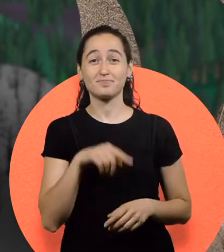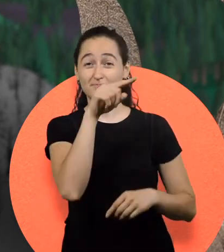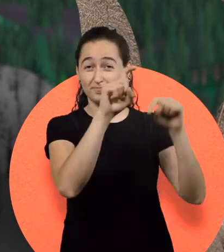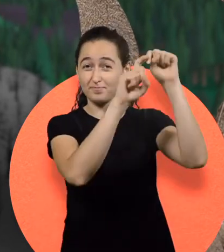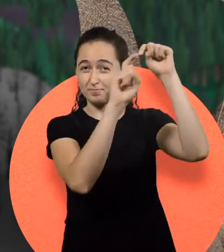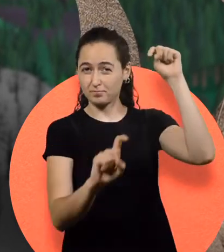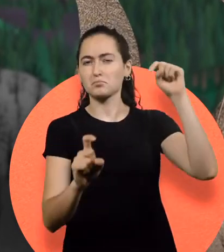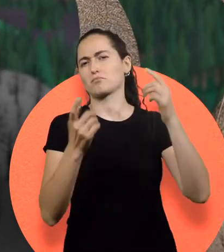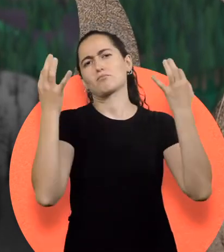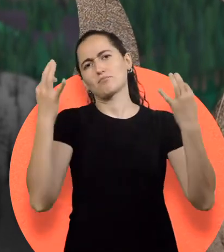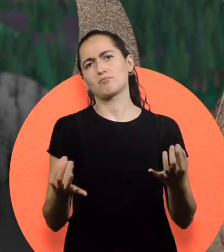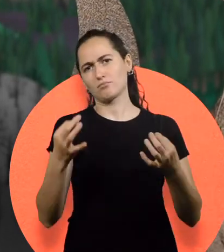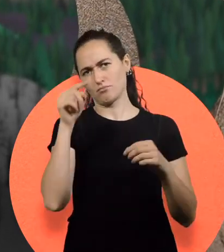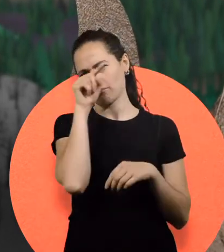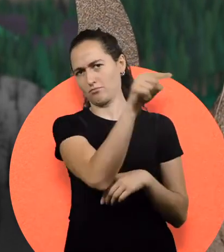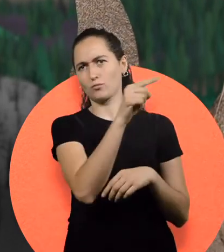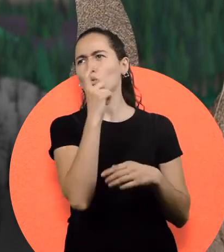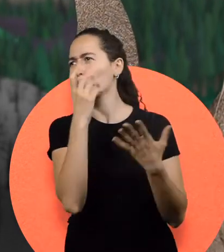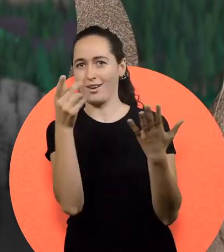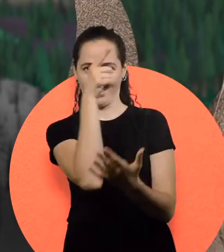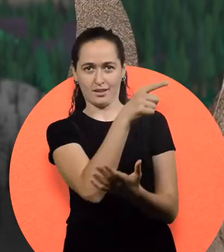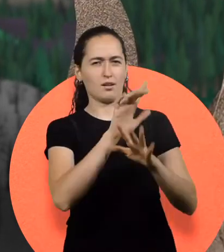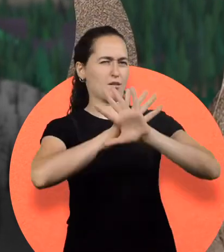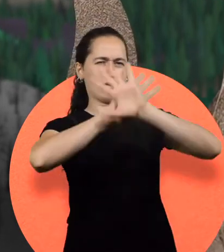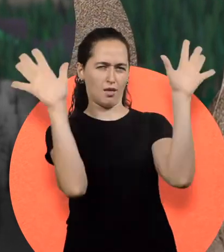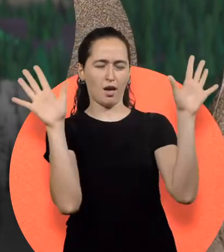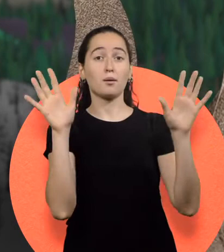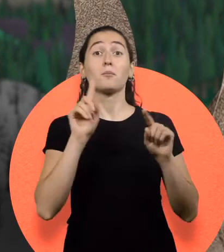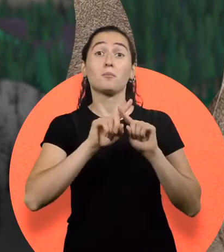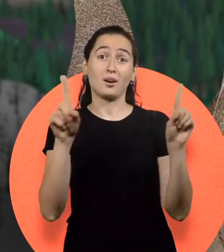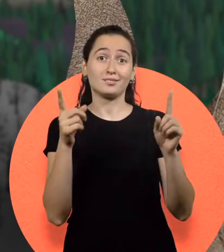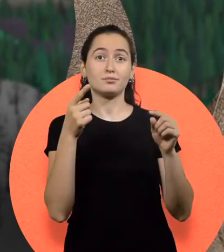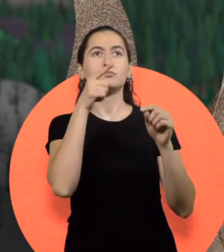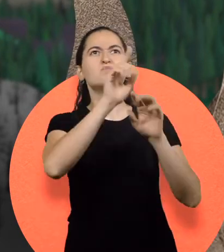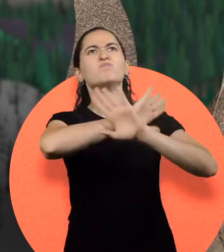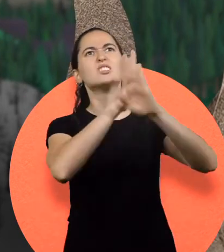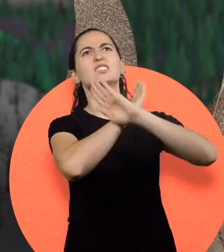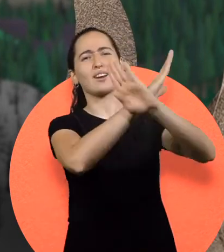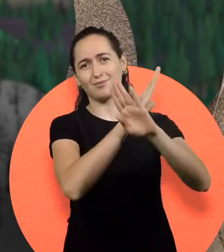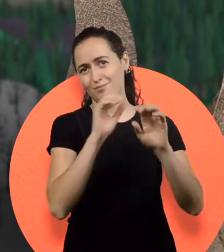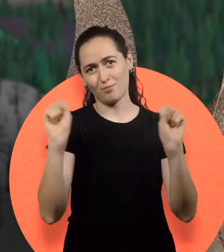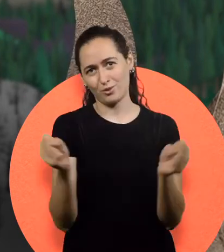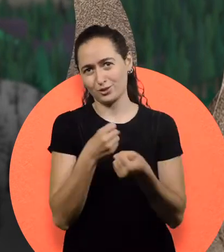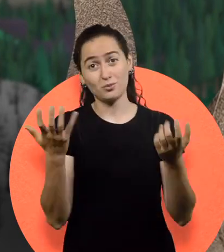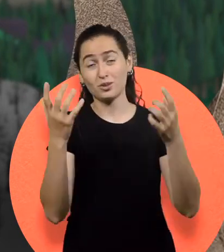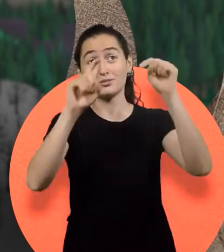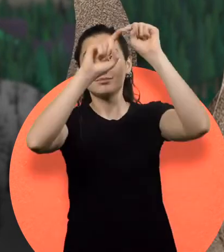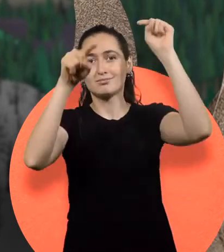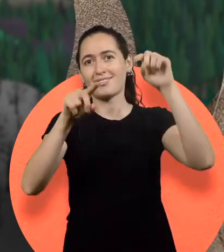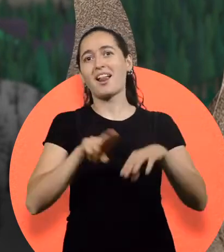Jara, the fire was caused by a lightning strike. And I'm afraid to say you can't avoid